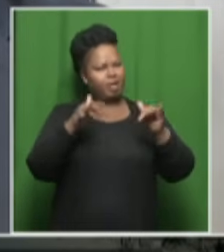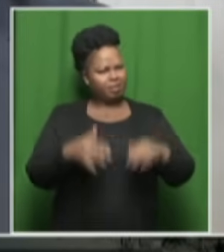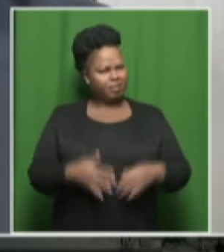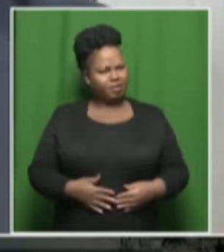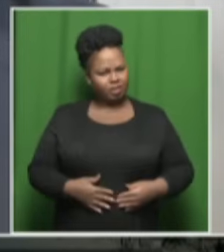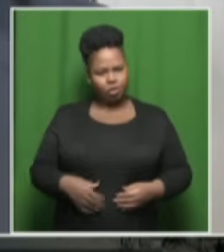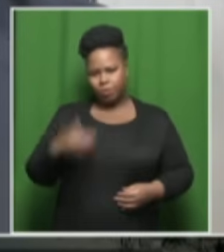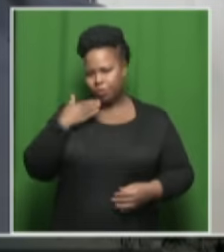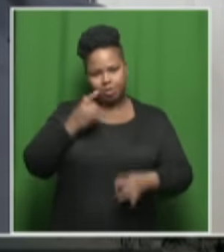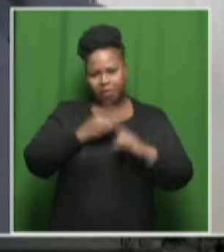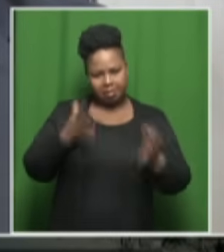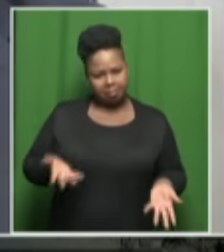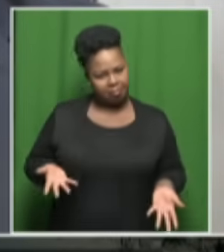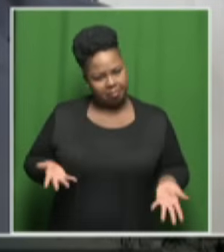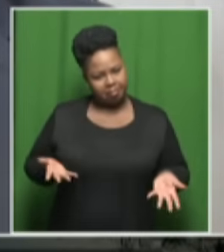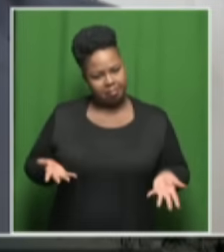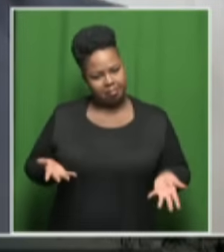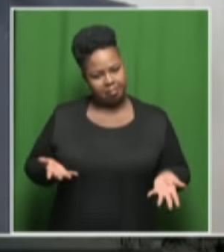is the real winner here?